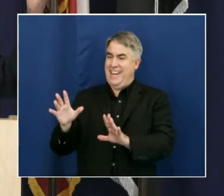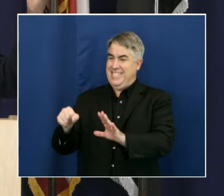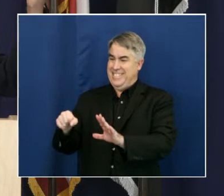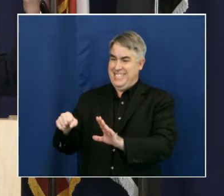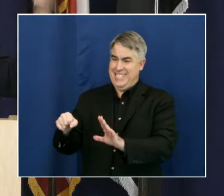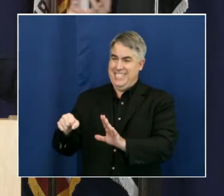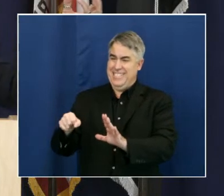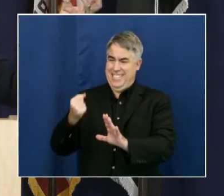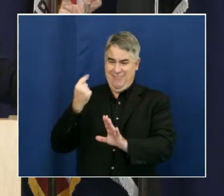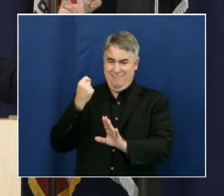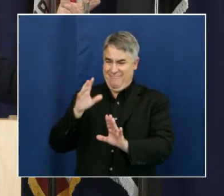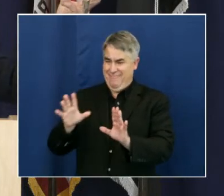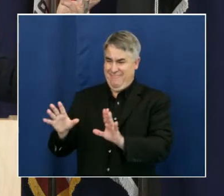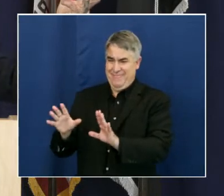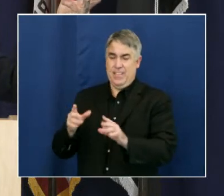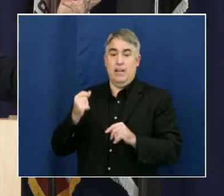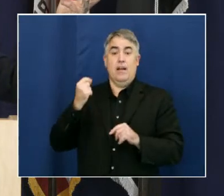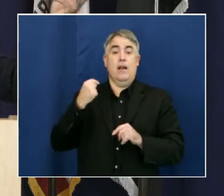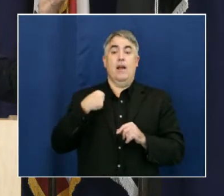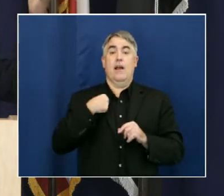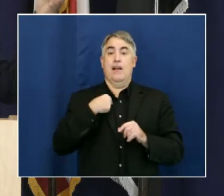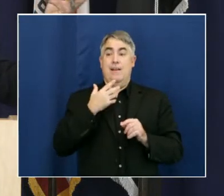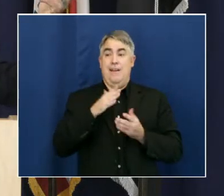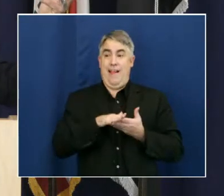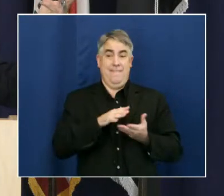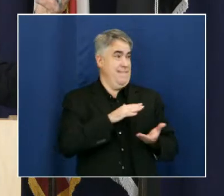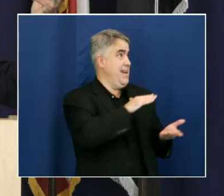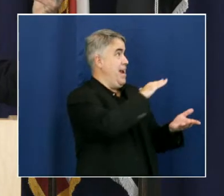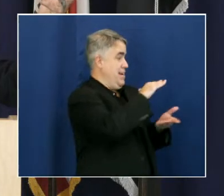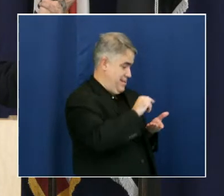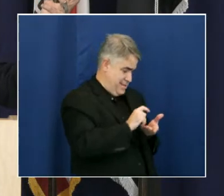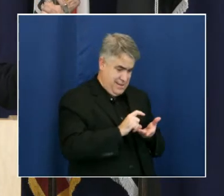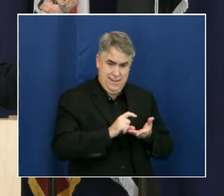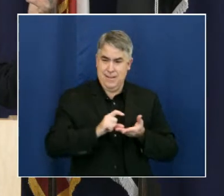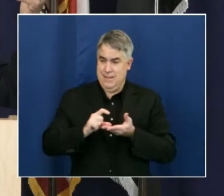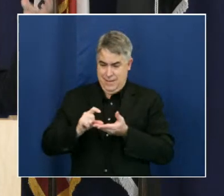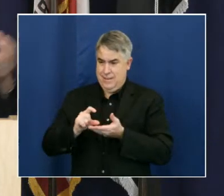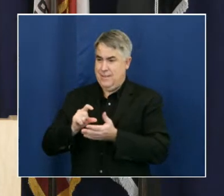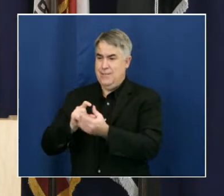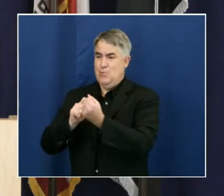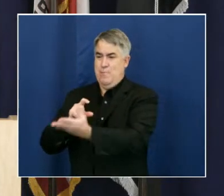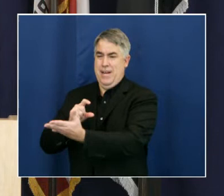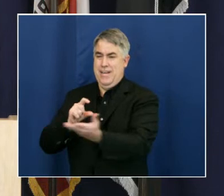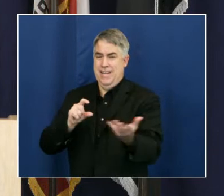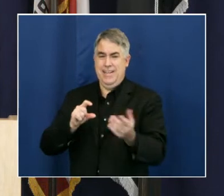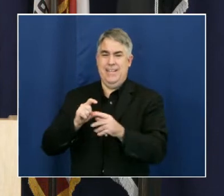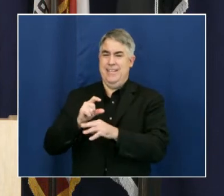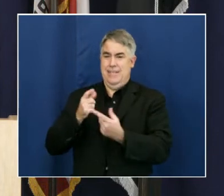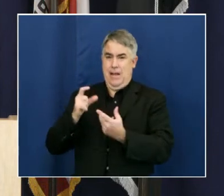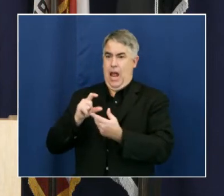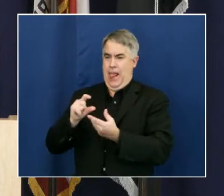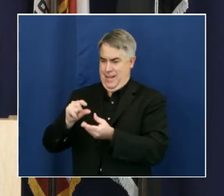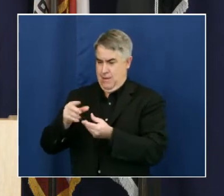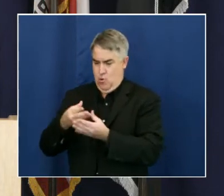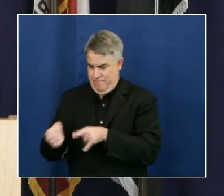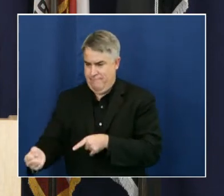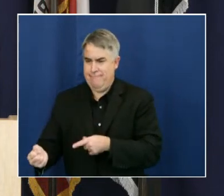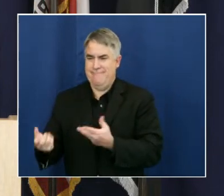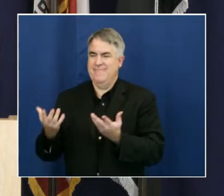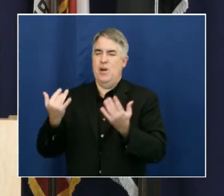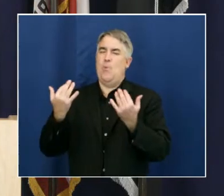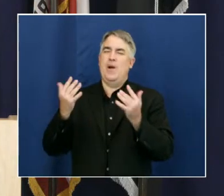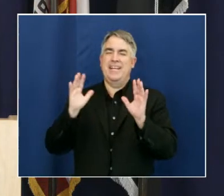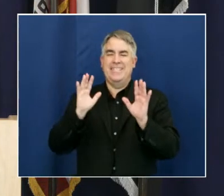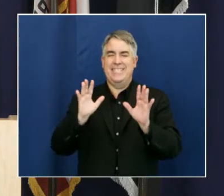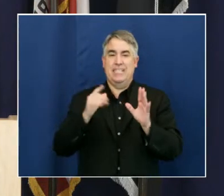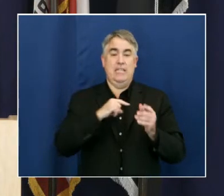know that we don't have enough, on the other side of the coin, we don't have enough vaccines to vaccinate everyone in the phases